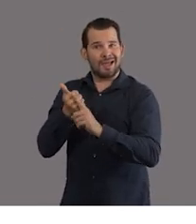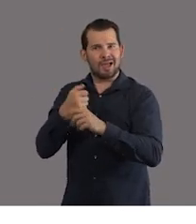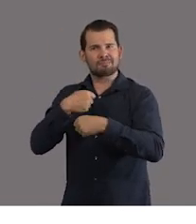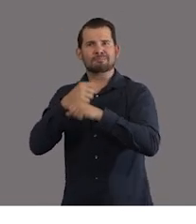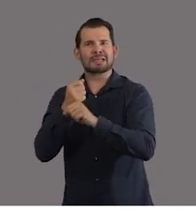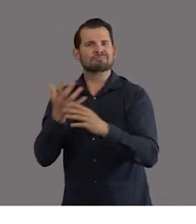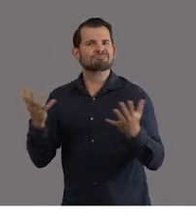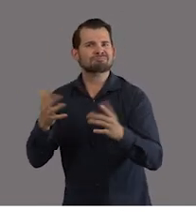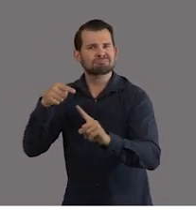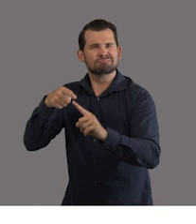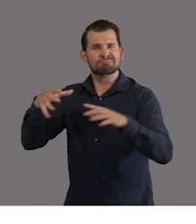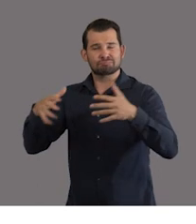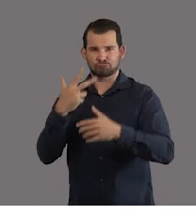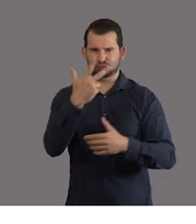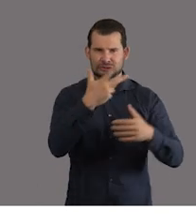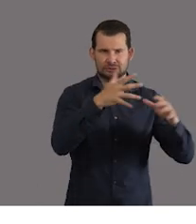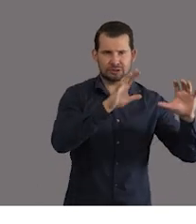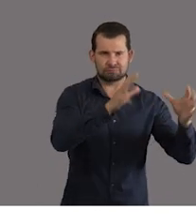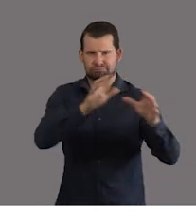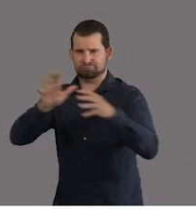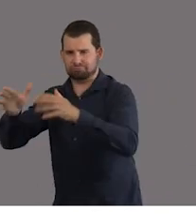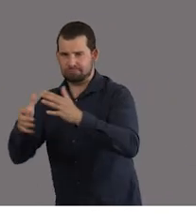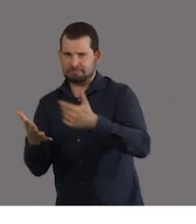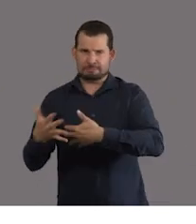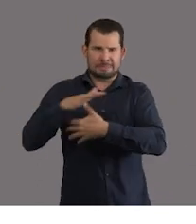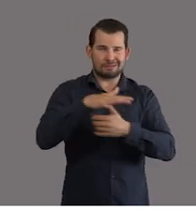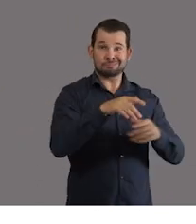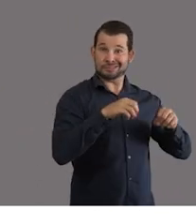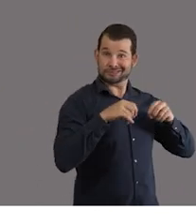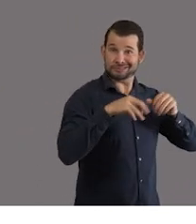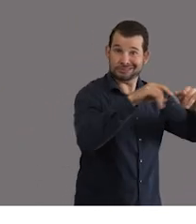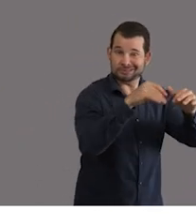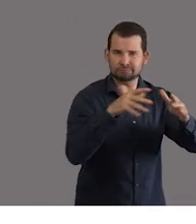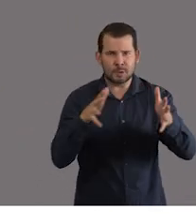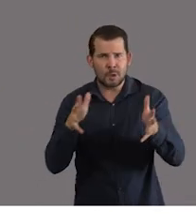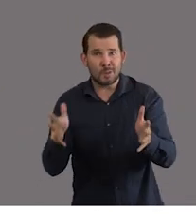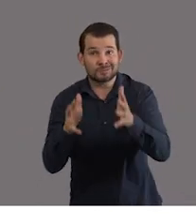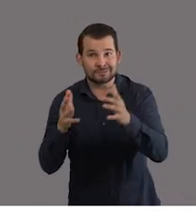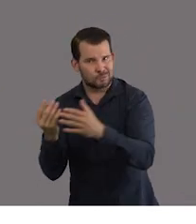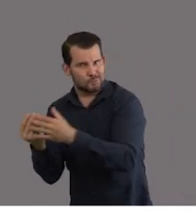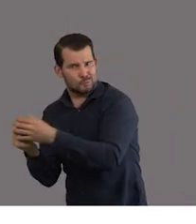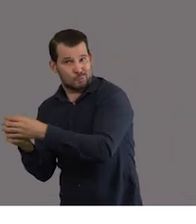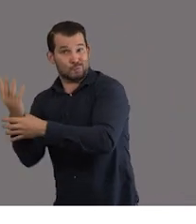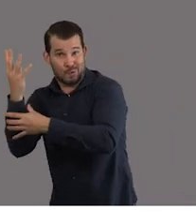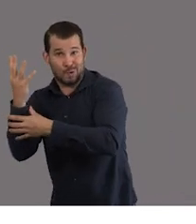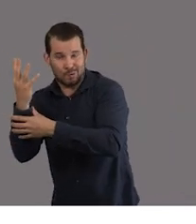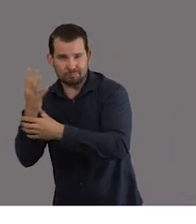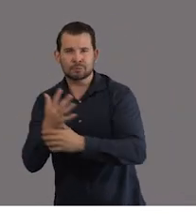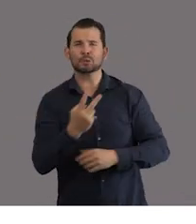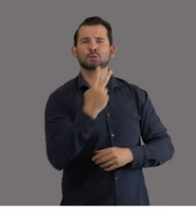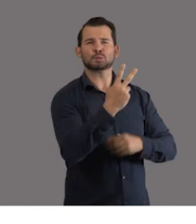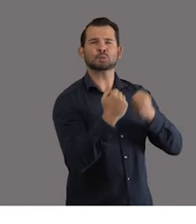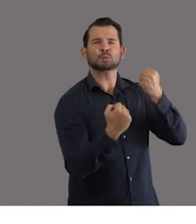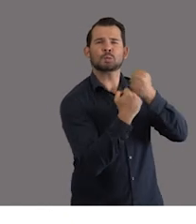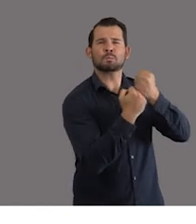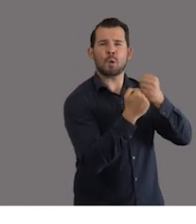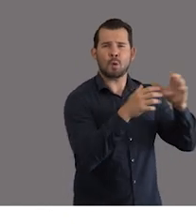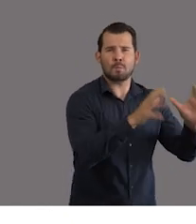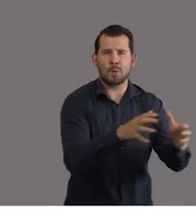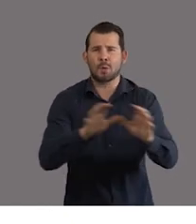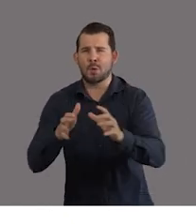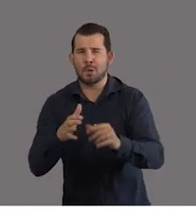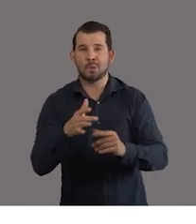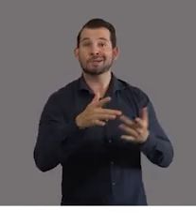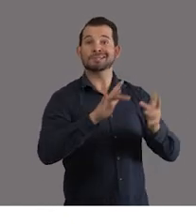generator, which has two subcomponents, and digital greenhouse. It is important to keep in mind that the